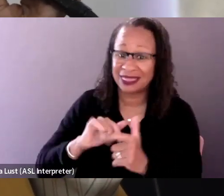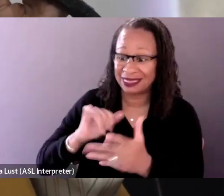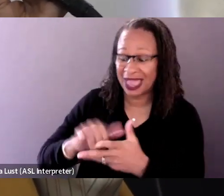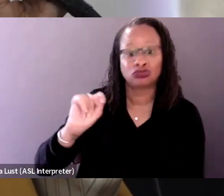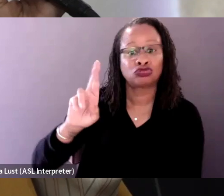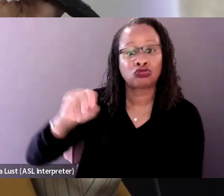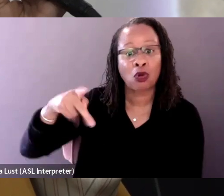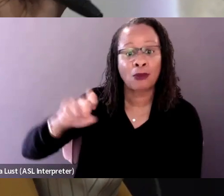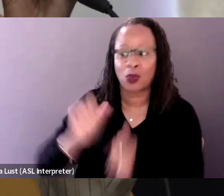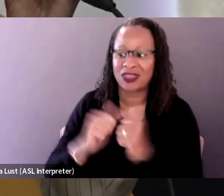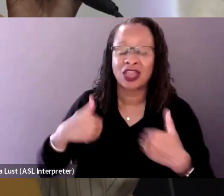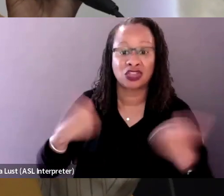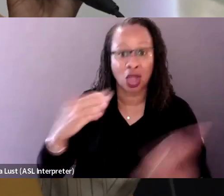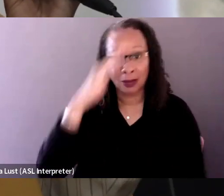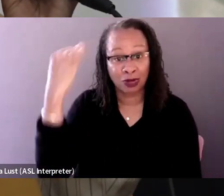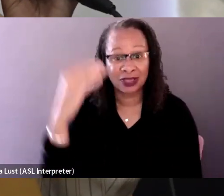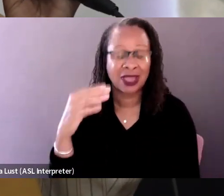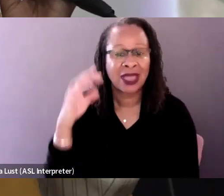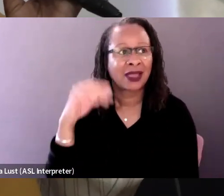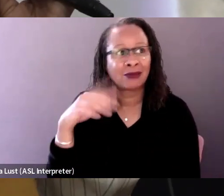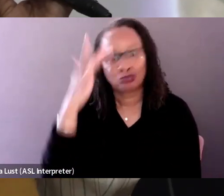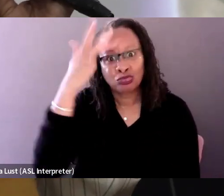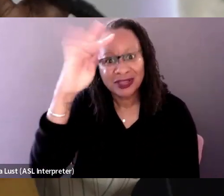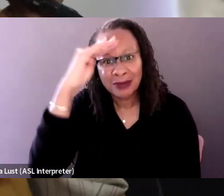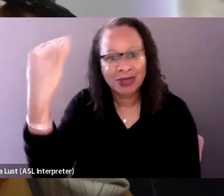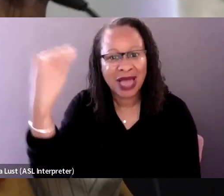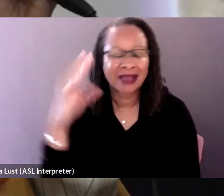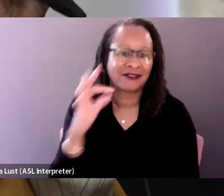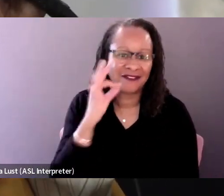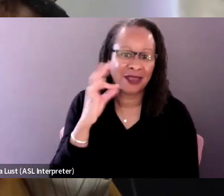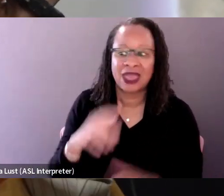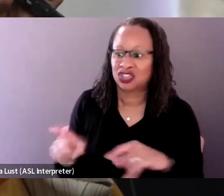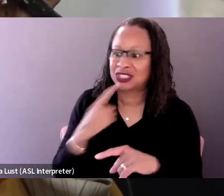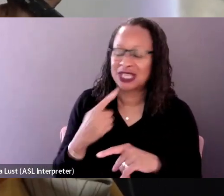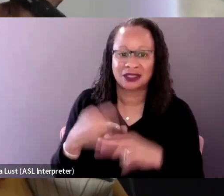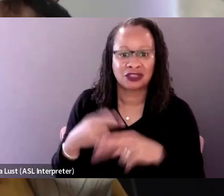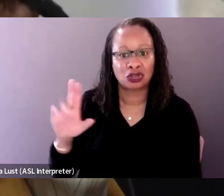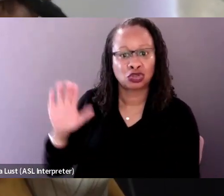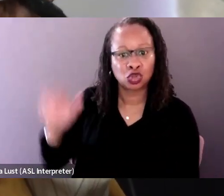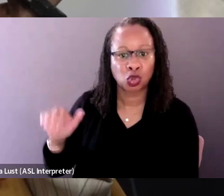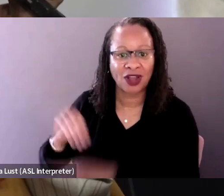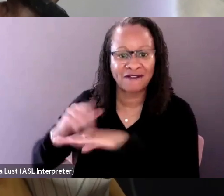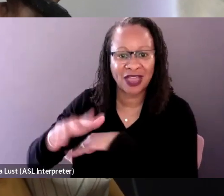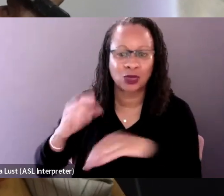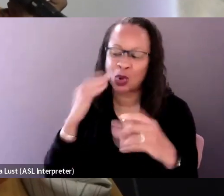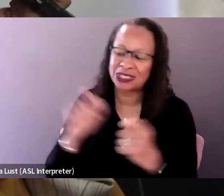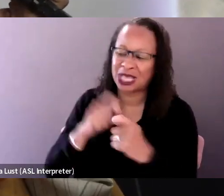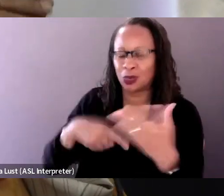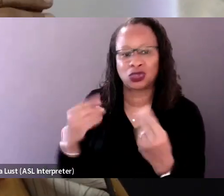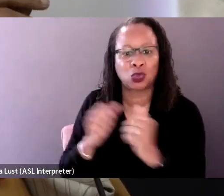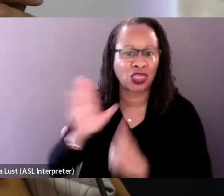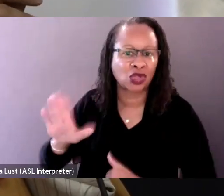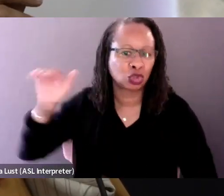femmes. I think she calls it the Shori effect in terms of Black Panther, where it's like, yeah, we know exactly what to do with Olivia. And so I was really interested in